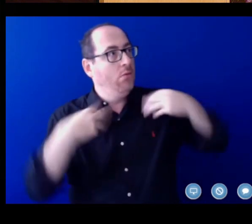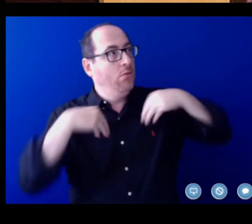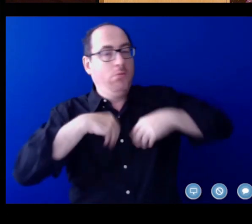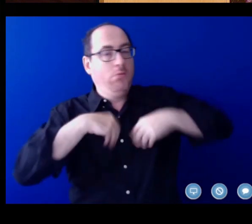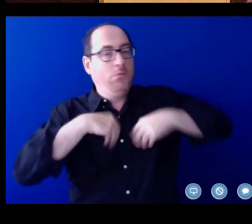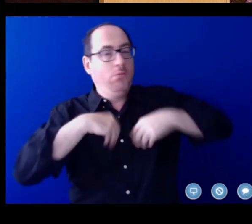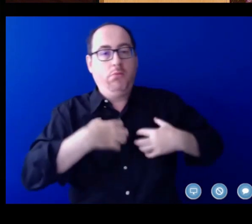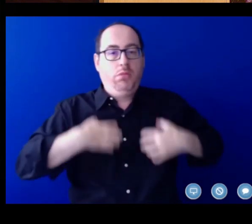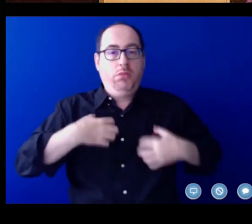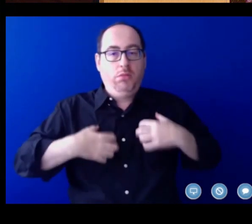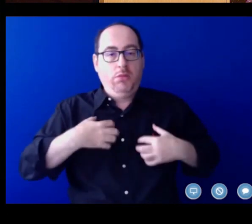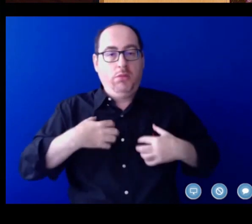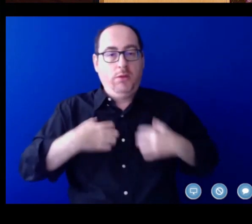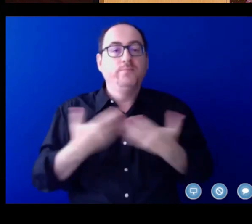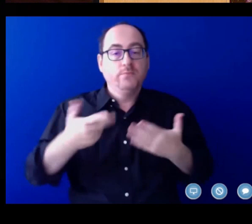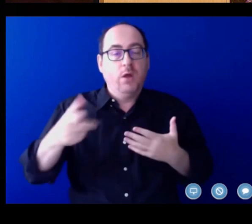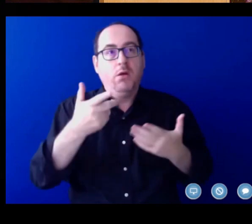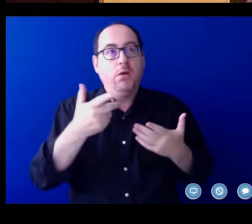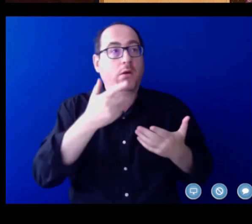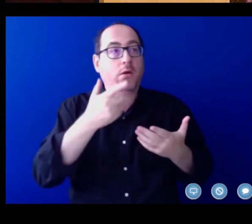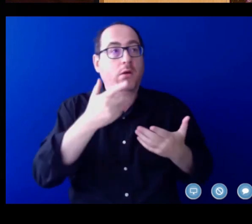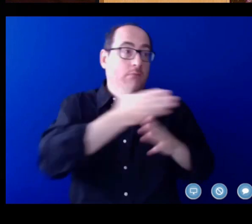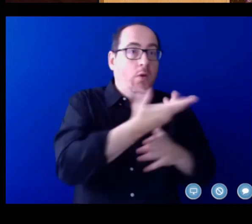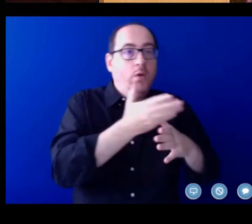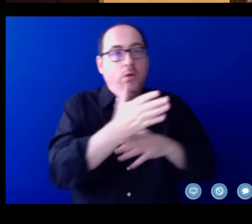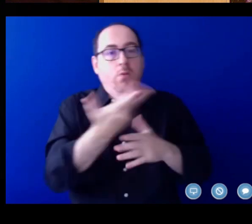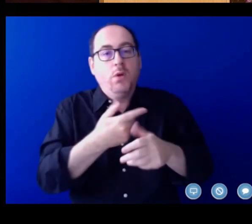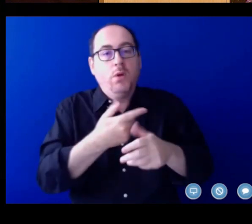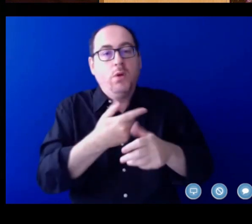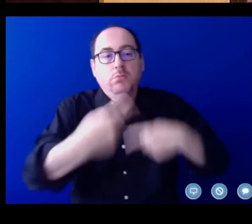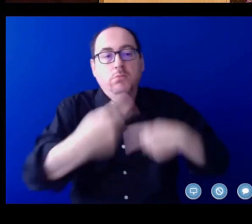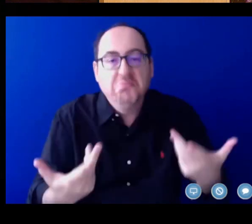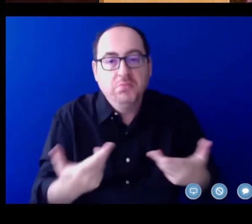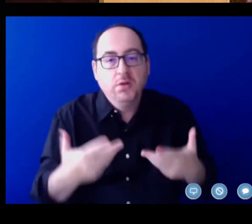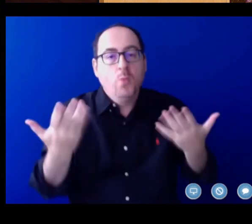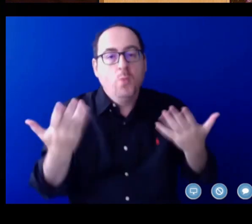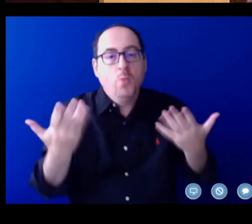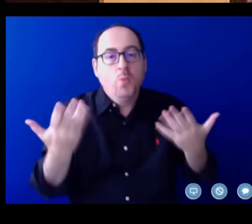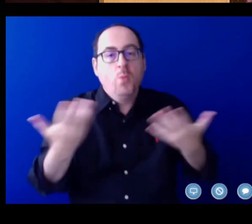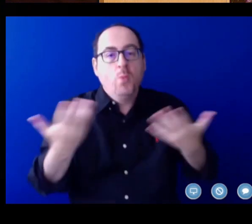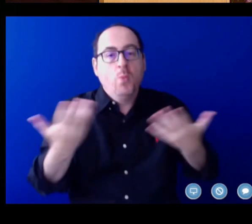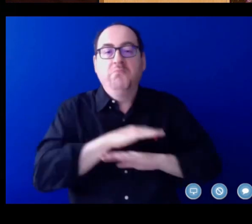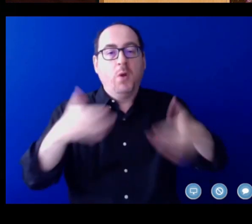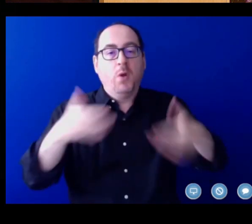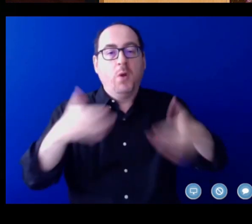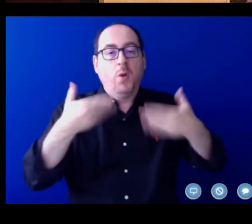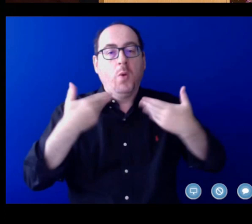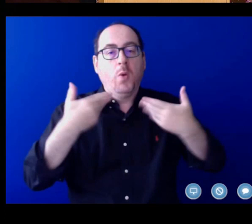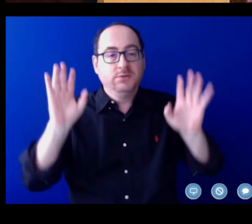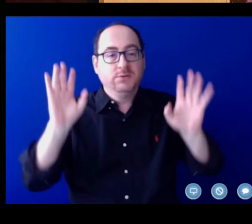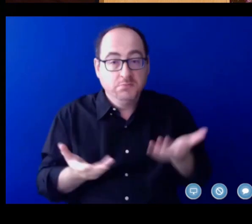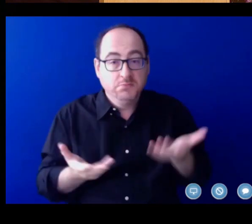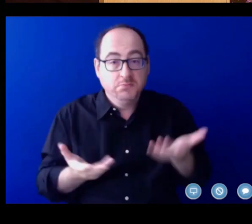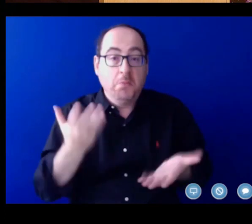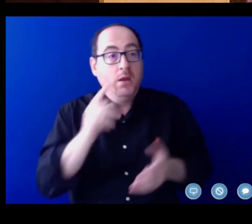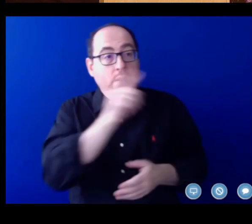being lost, disrupted for him? His parents probably told him to stay inside, that it would be safer for him. When the mortar came through the